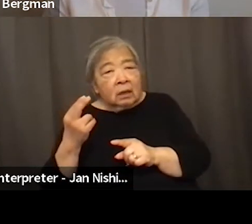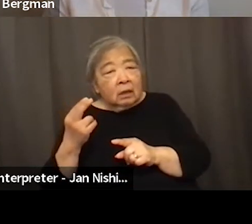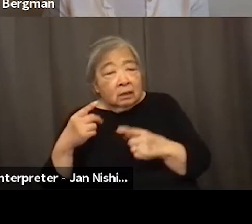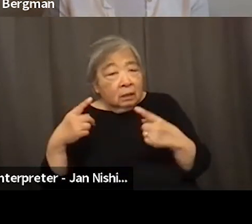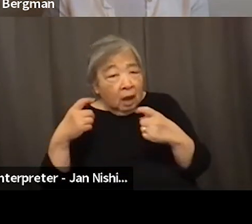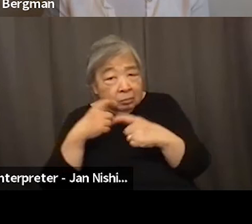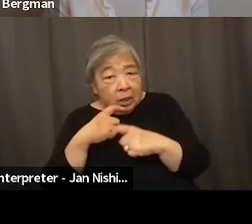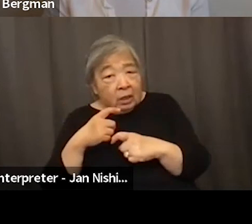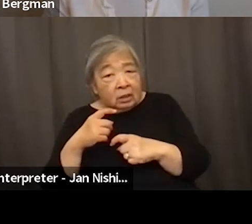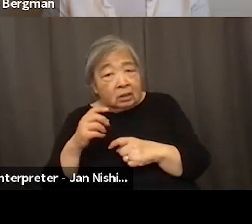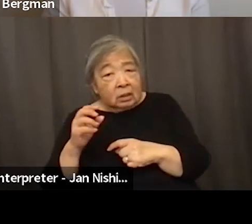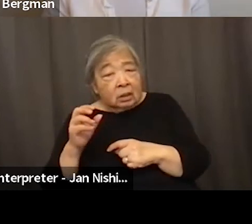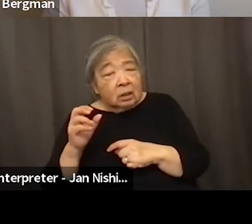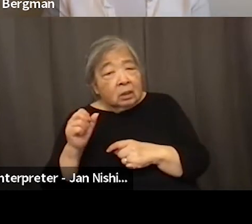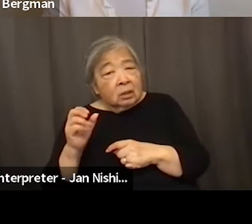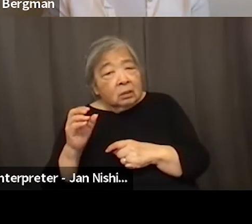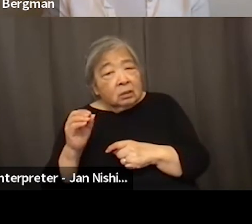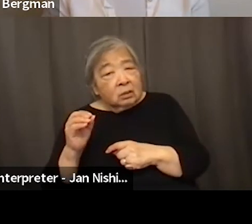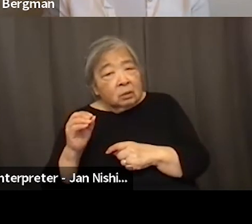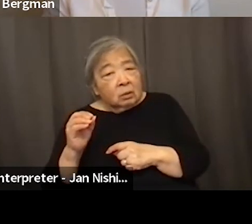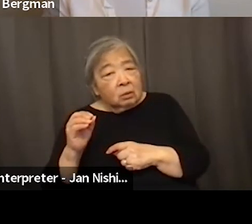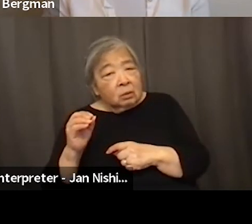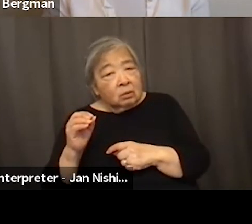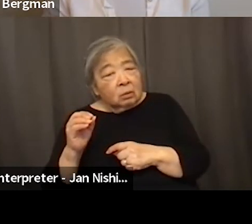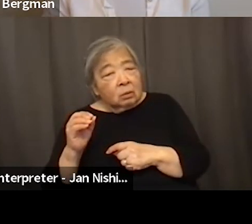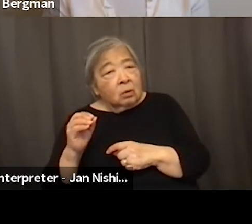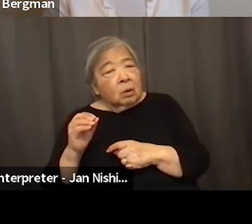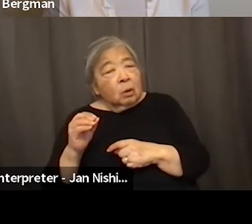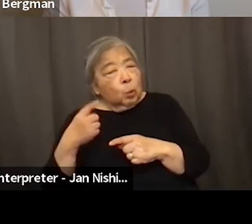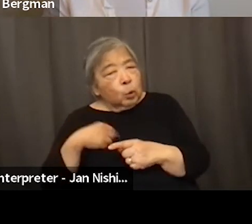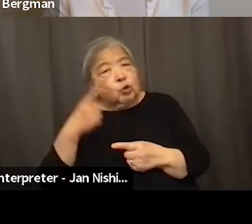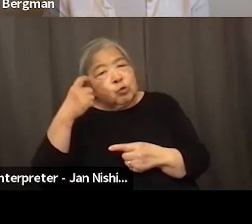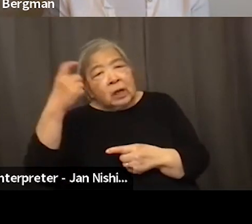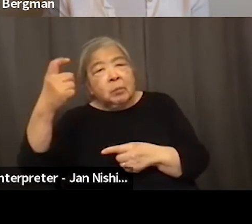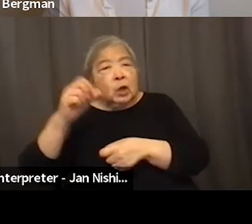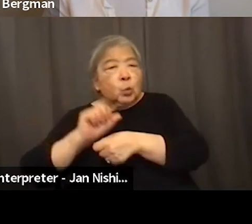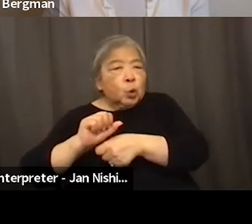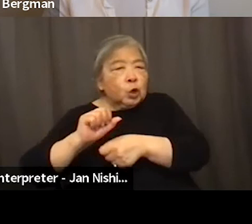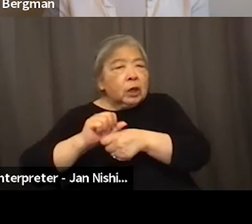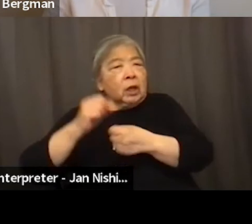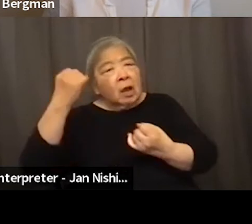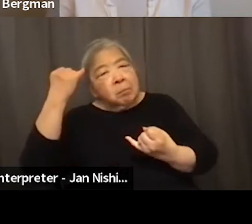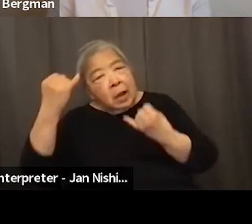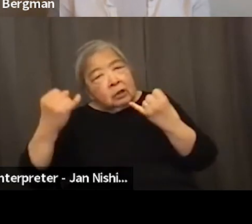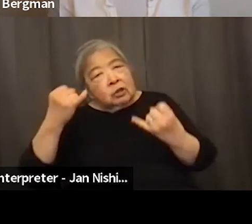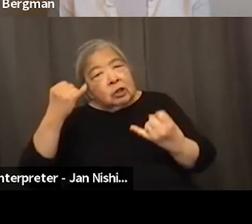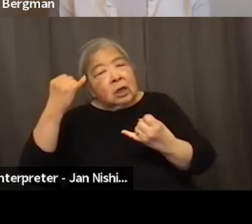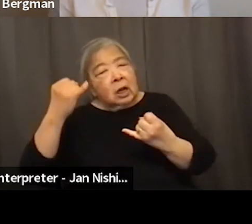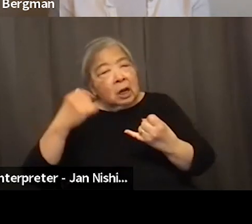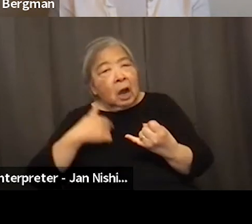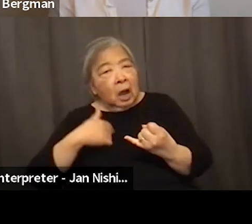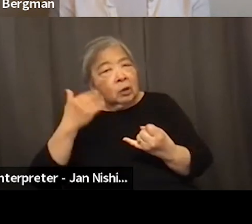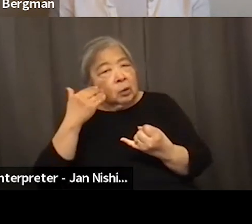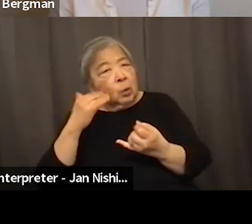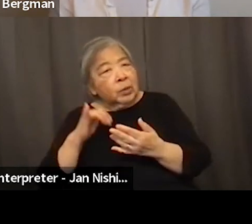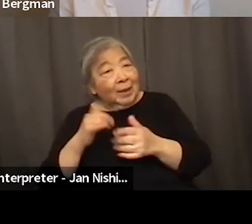complex. And so that is, while we're dreaming and working and imagining this, I know that